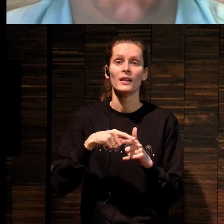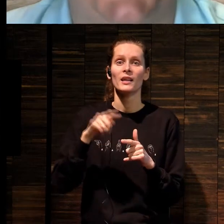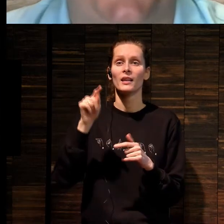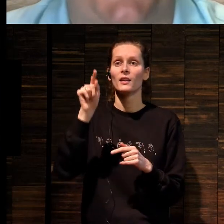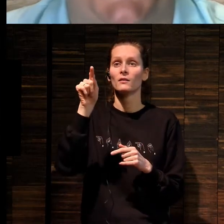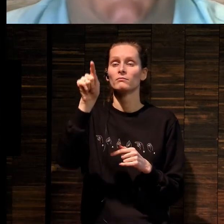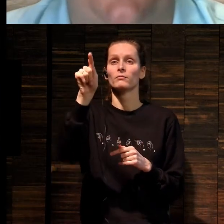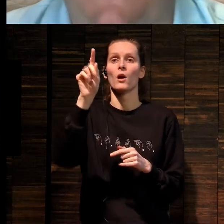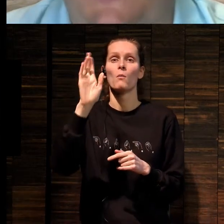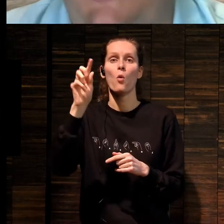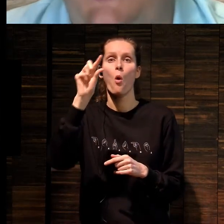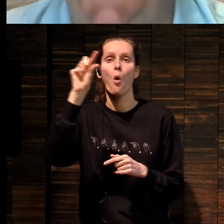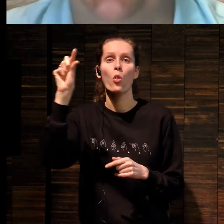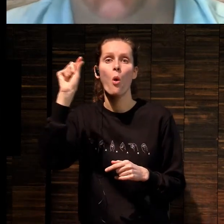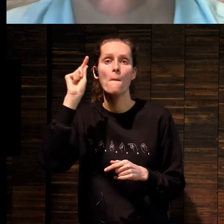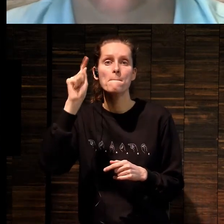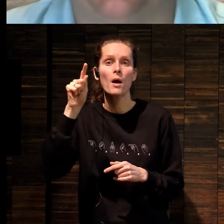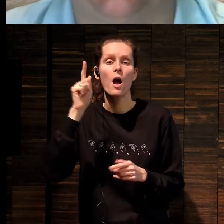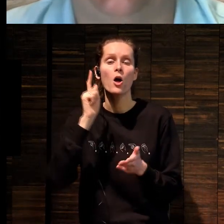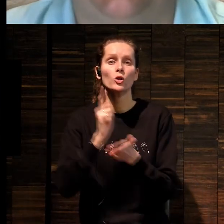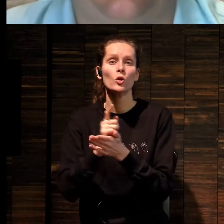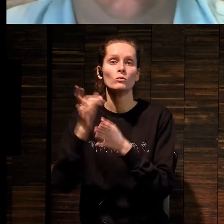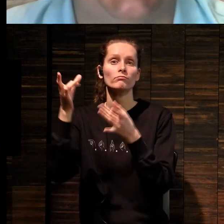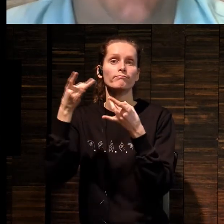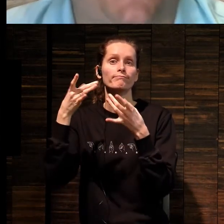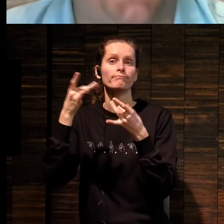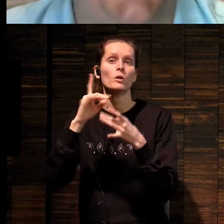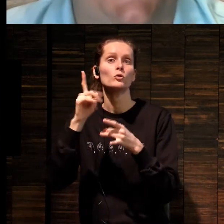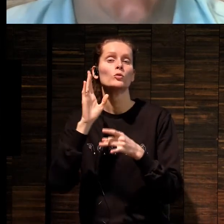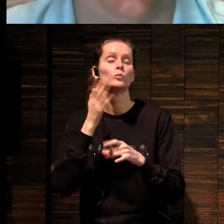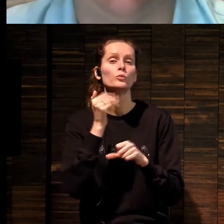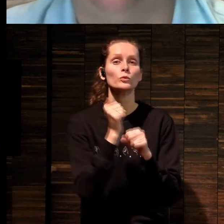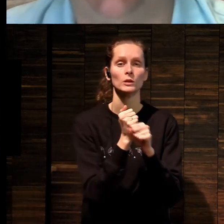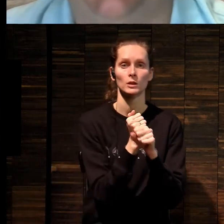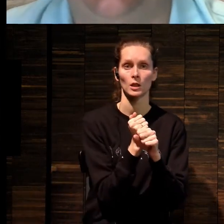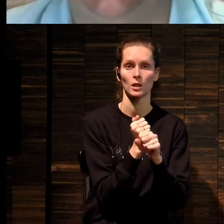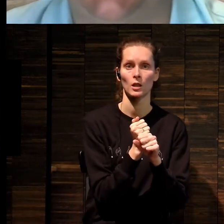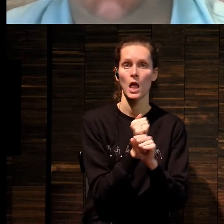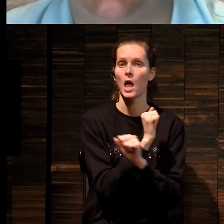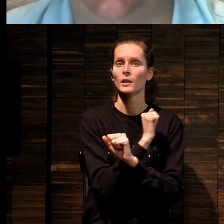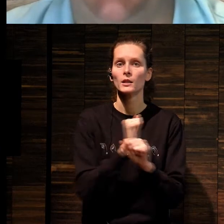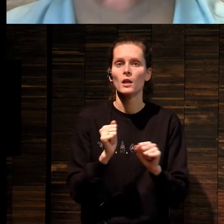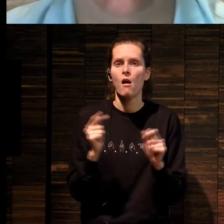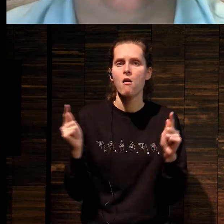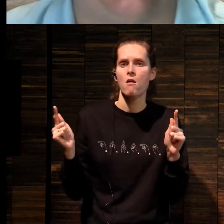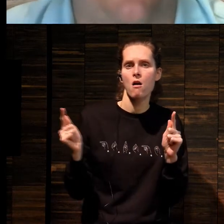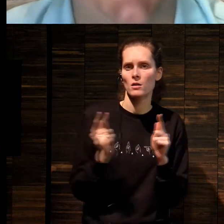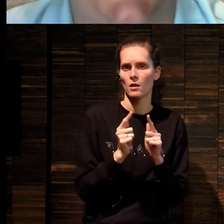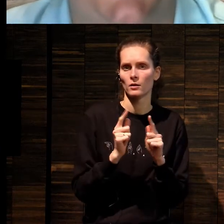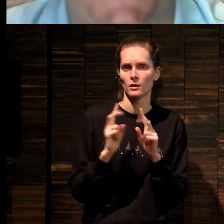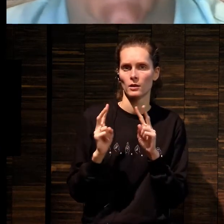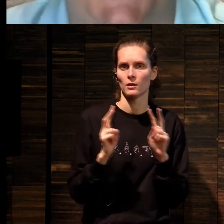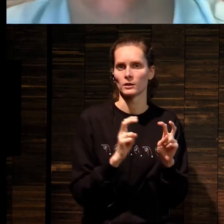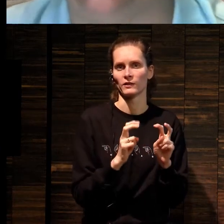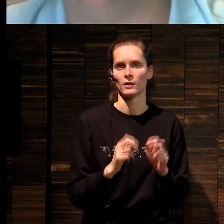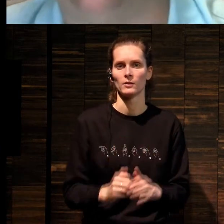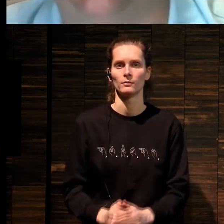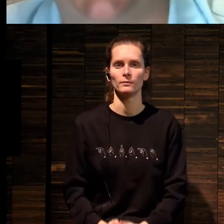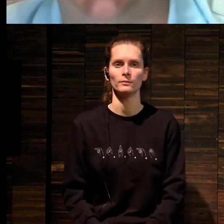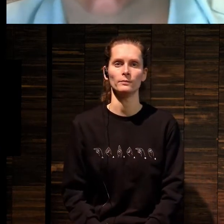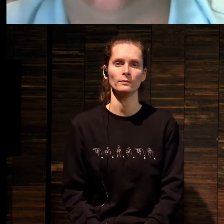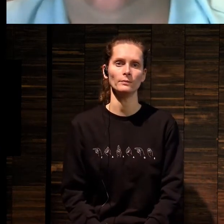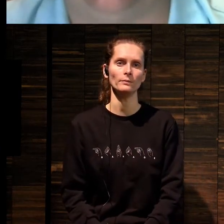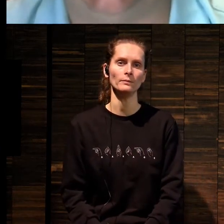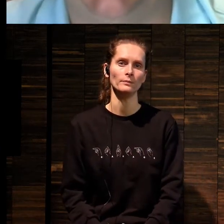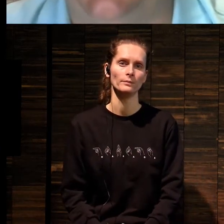what they're supposed to do. And you can even mark these forms as required so that they cannot progress through the site without